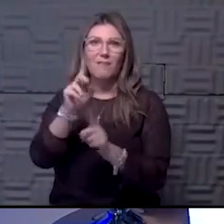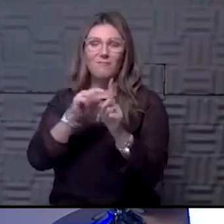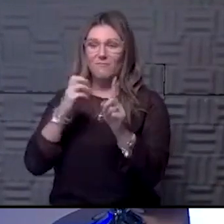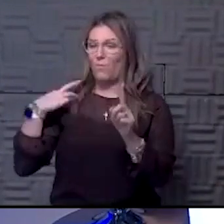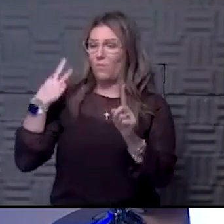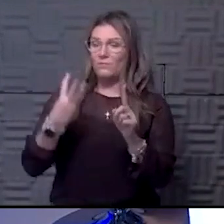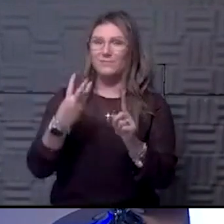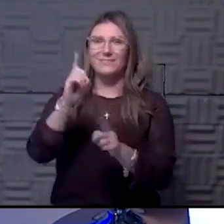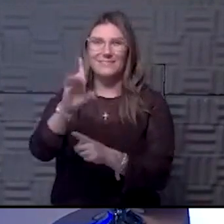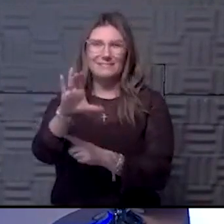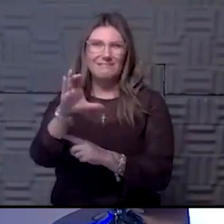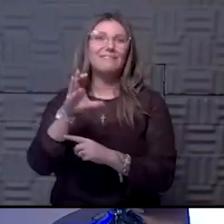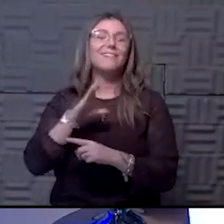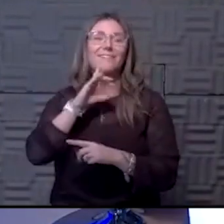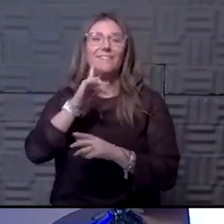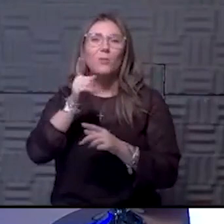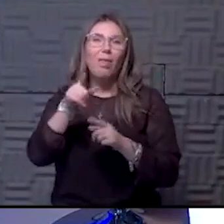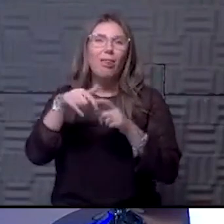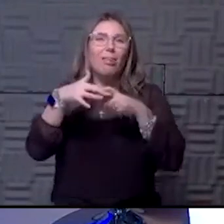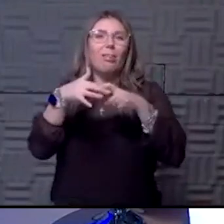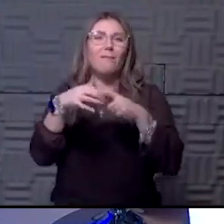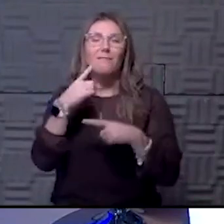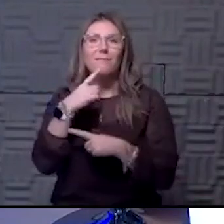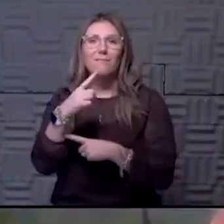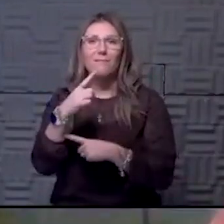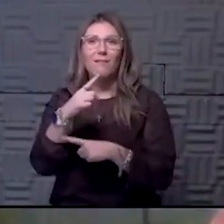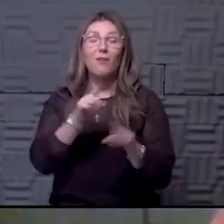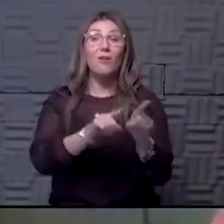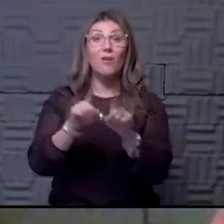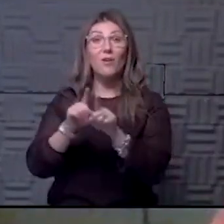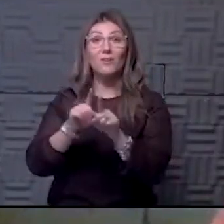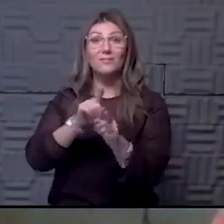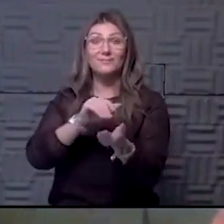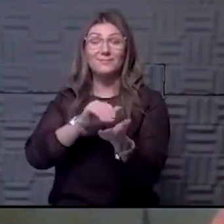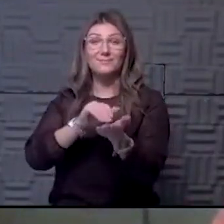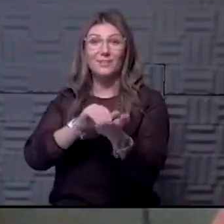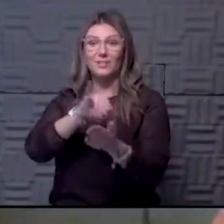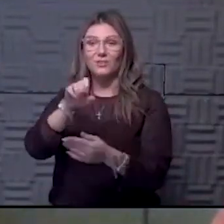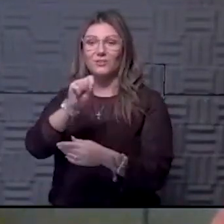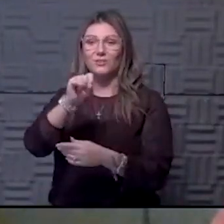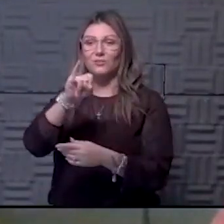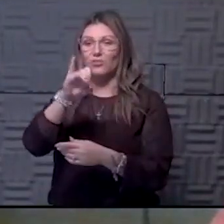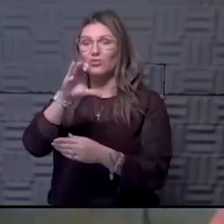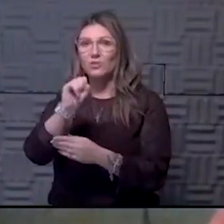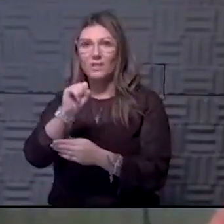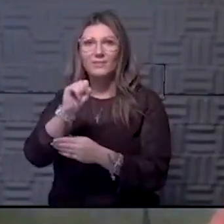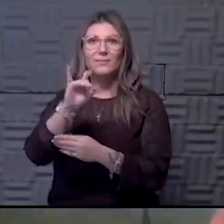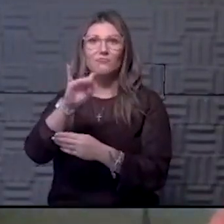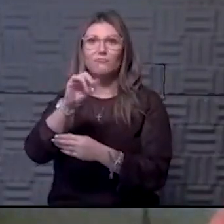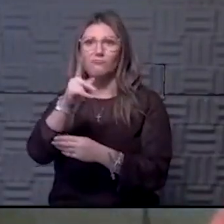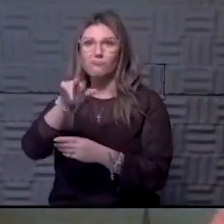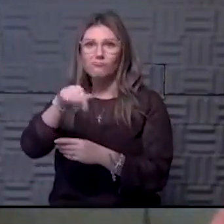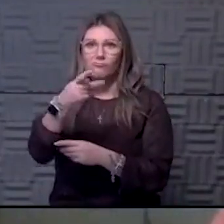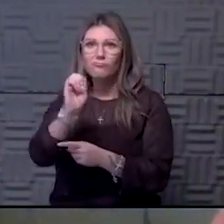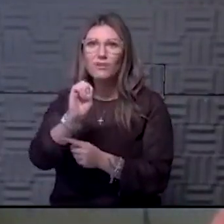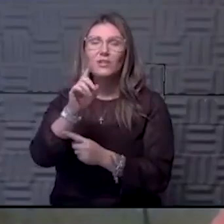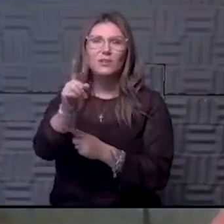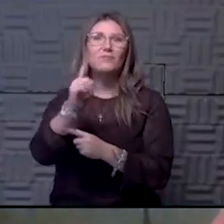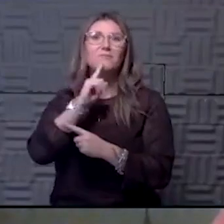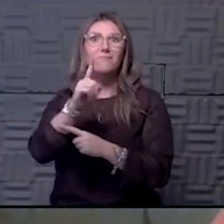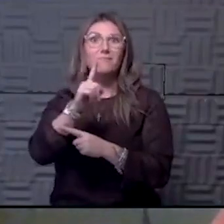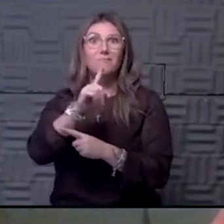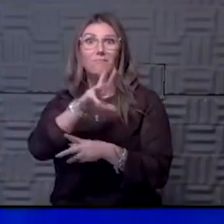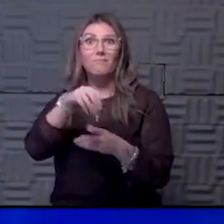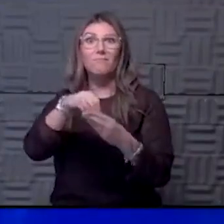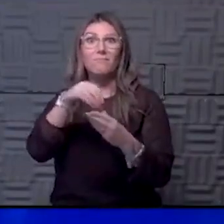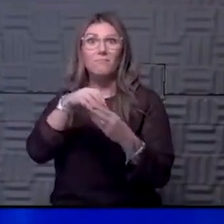and so we also will be having Dr. Jessica Kalender-Rich, a member of the National Coronavirus Commission for Safety and Quality in Nursing Homes.